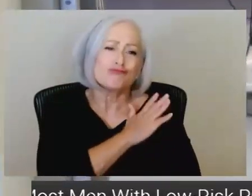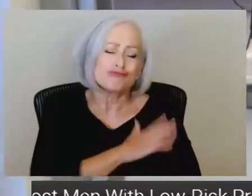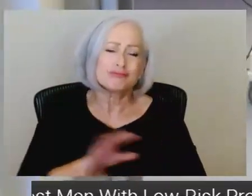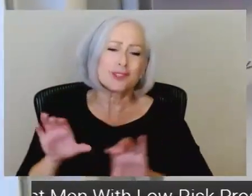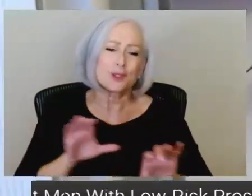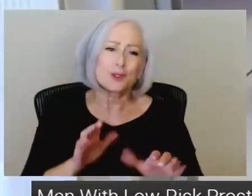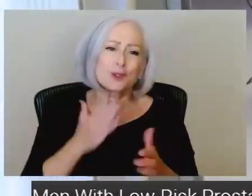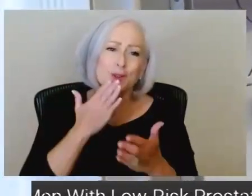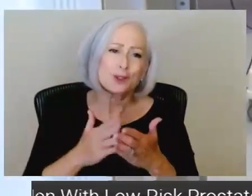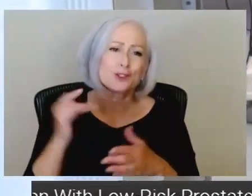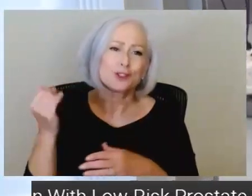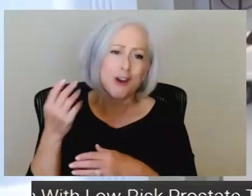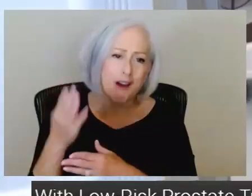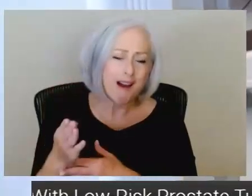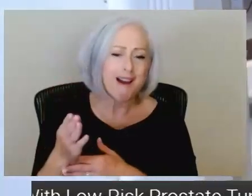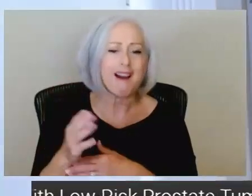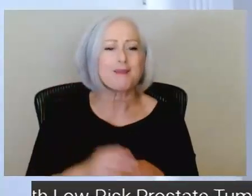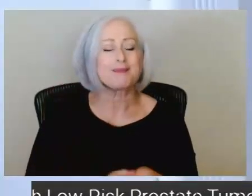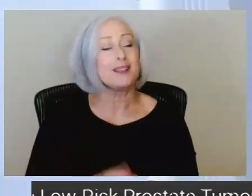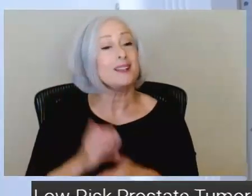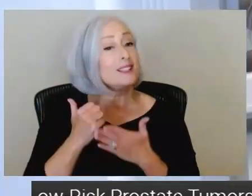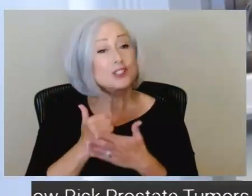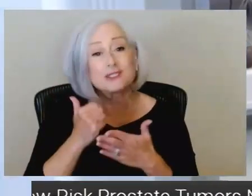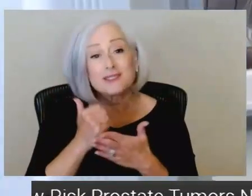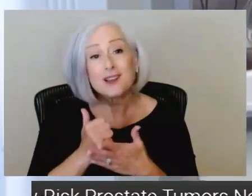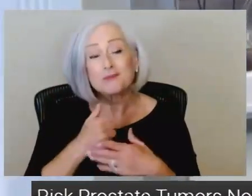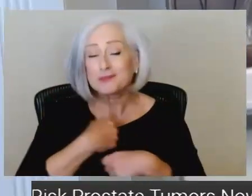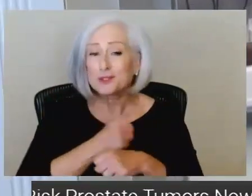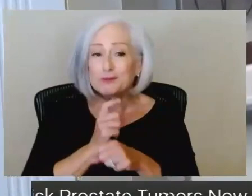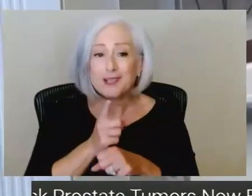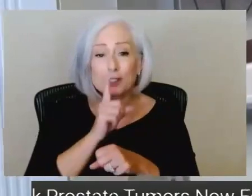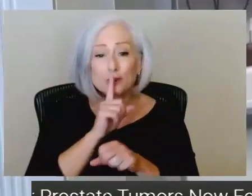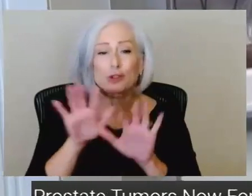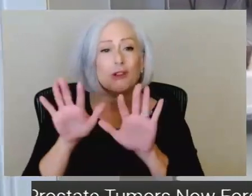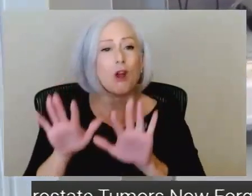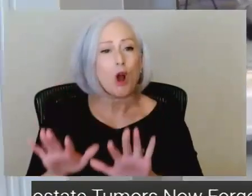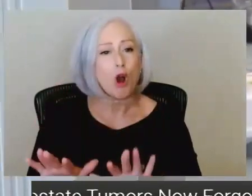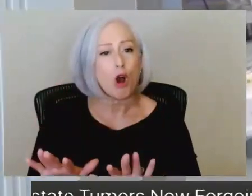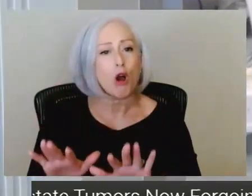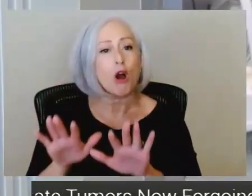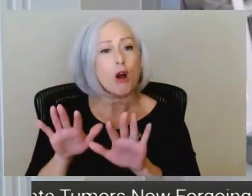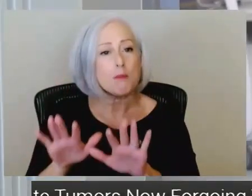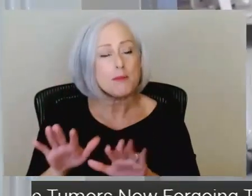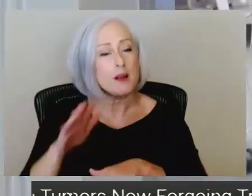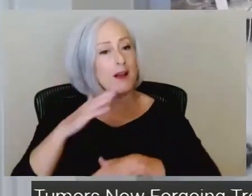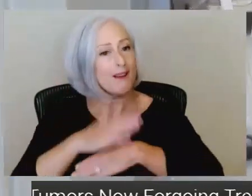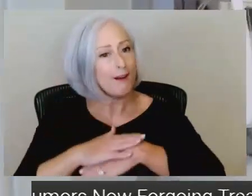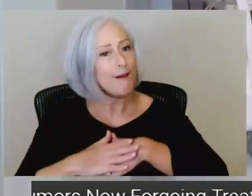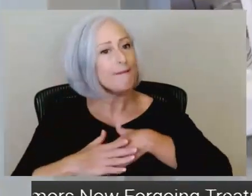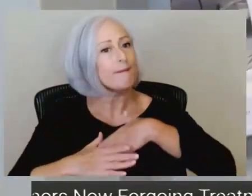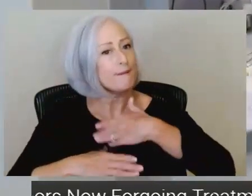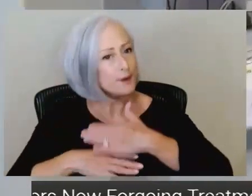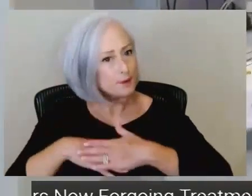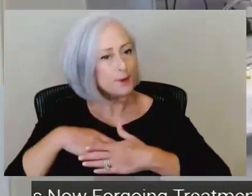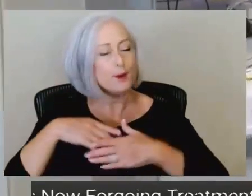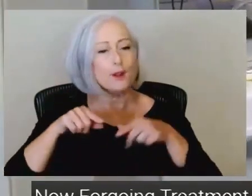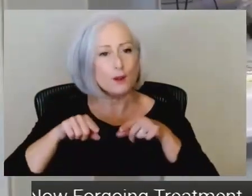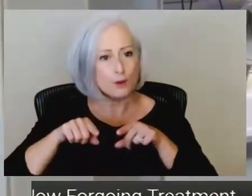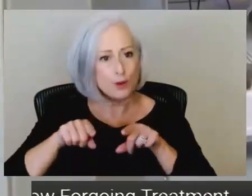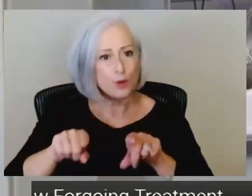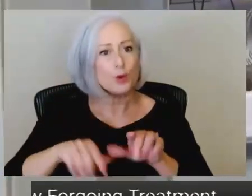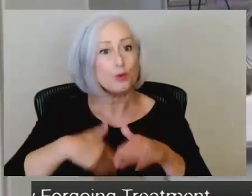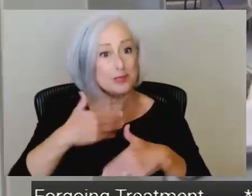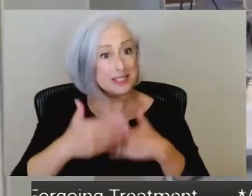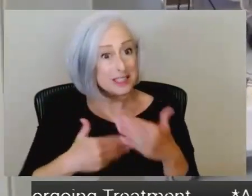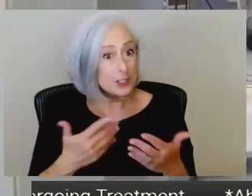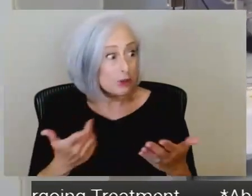really helping to just make sure she was calm and comfortable throughout this procedure that would be scary. I mean,